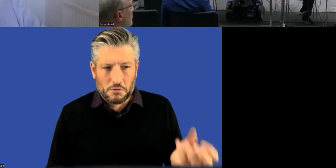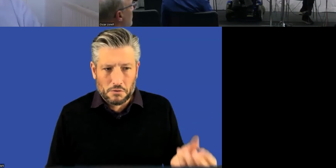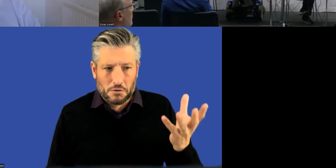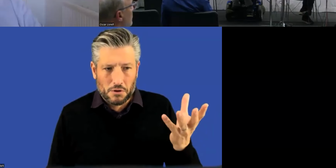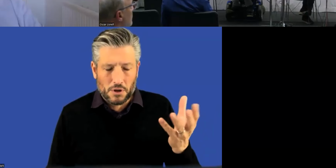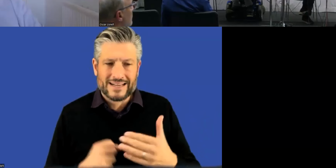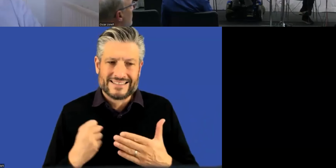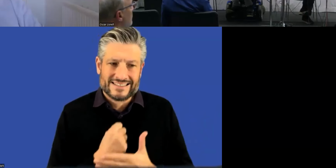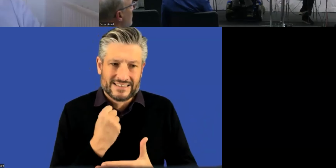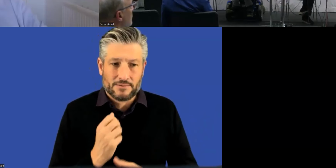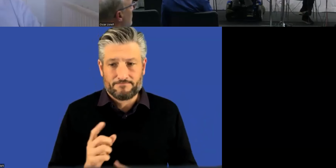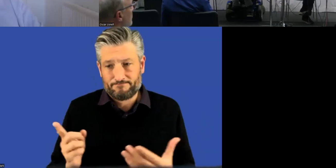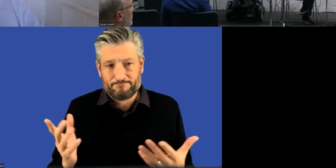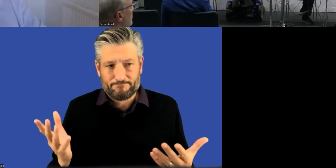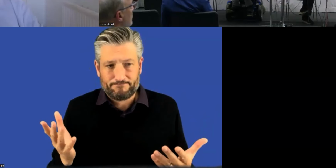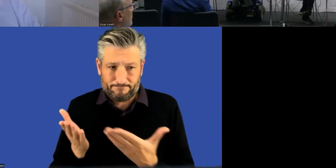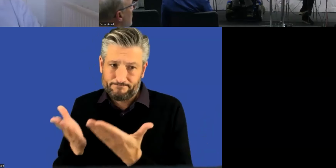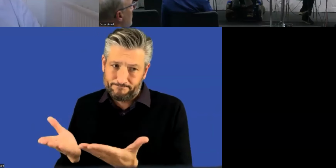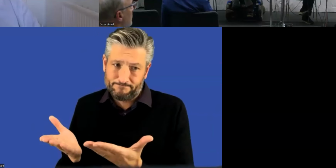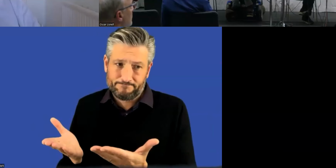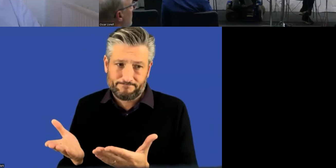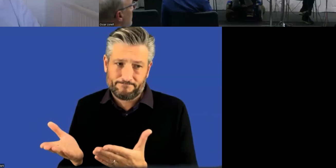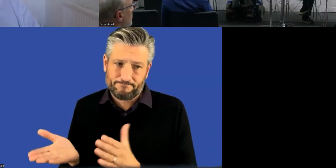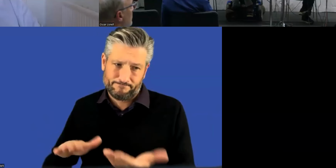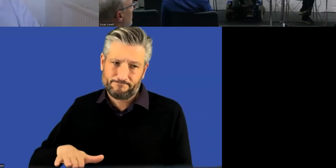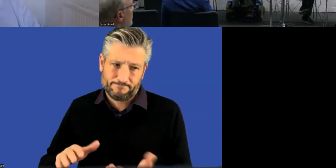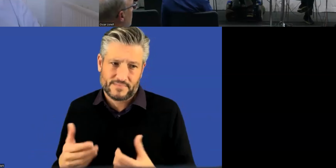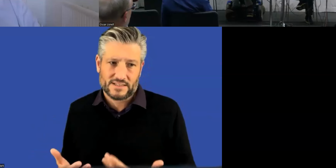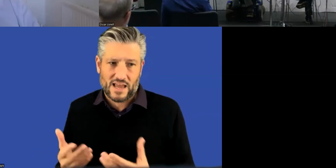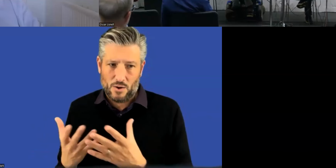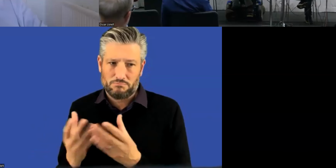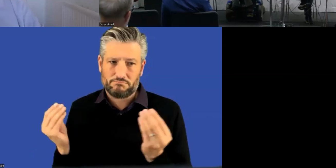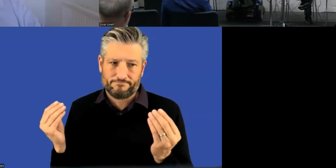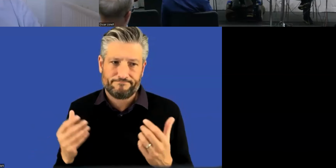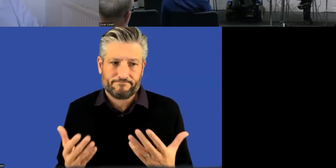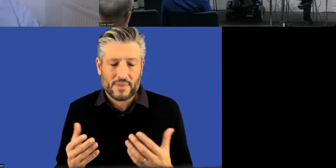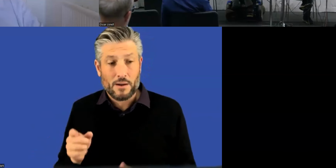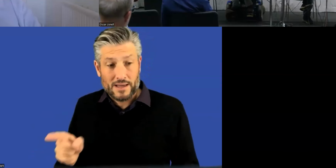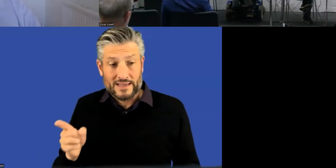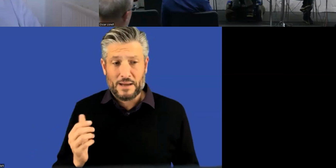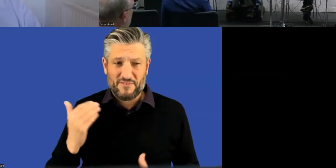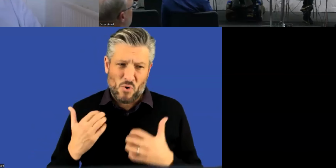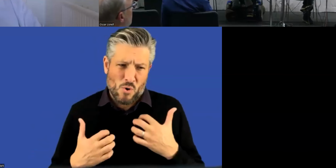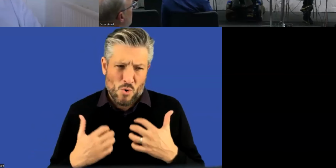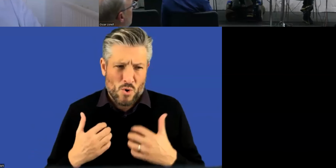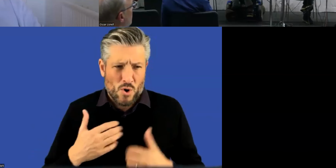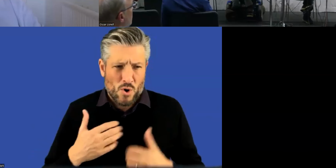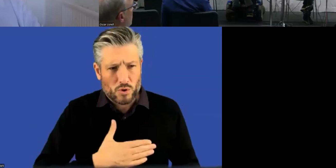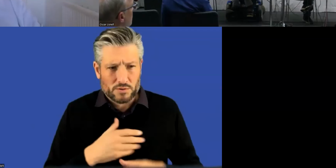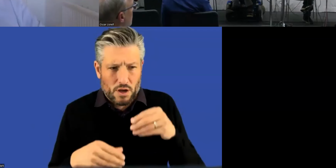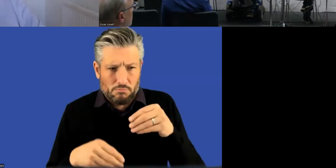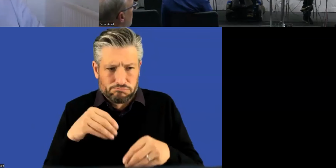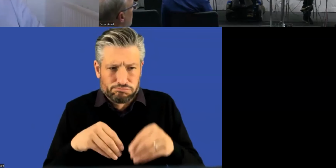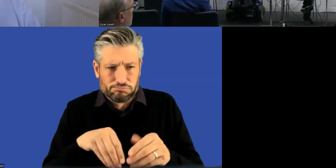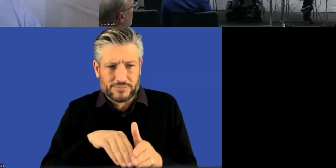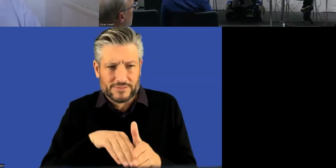but he was so interested to develop this instrument for me, and it's given me a